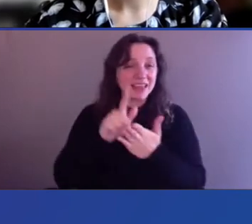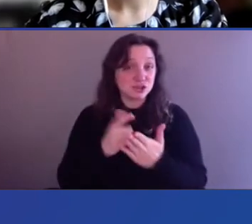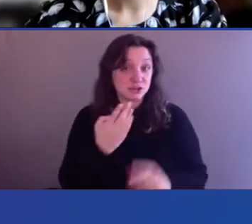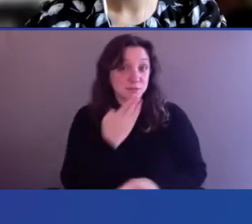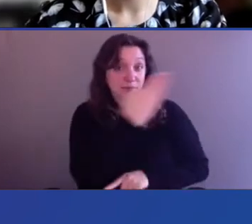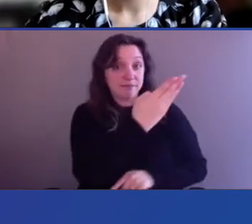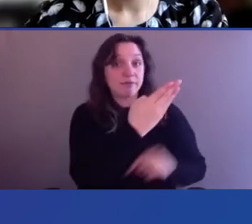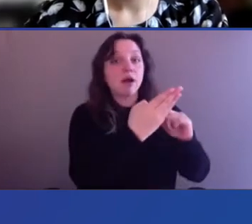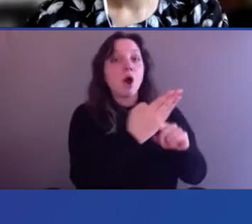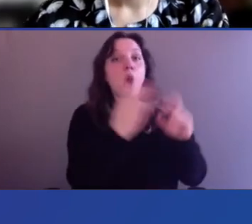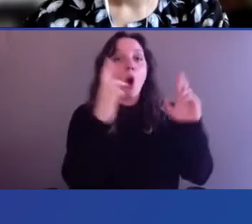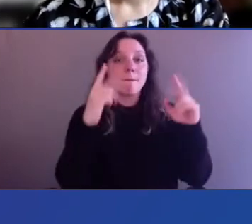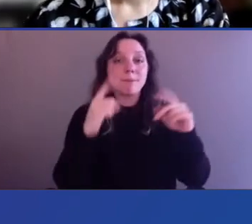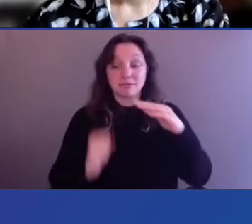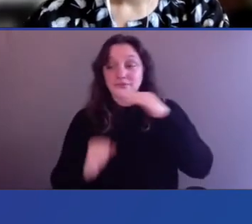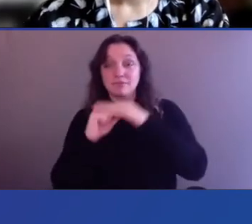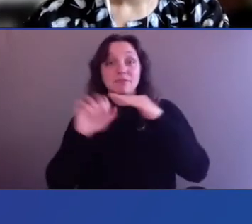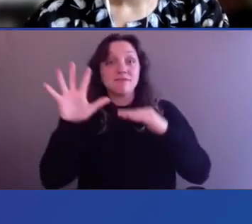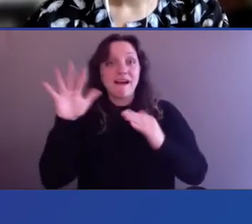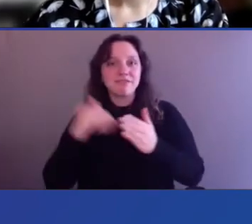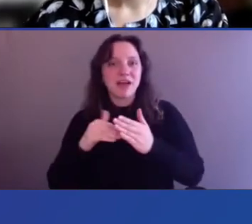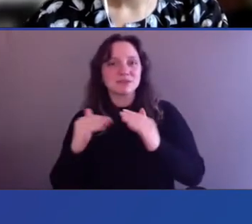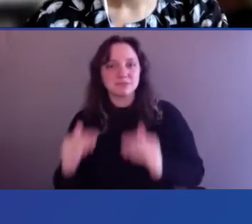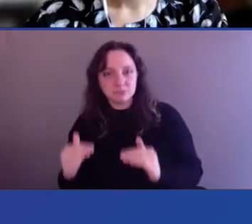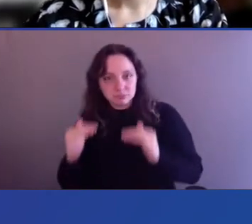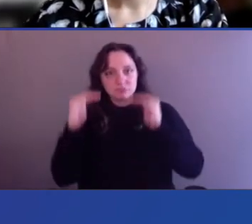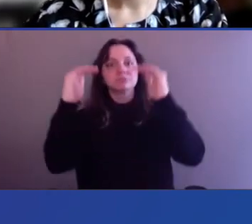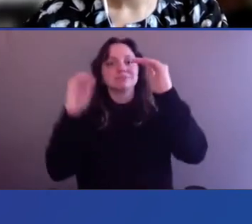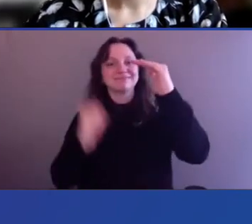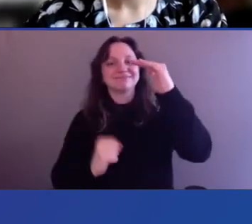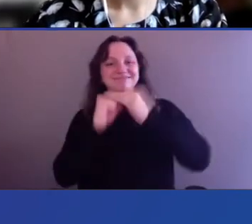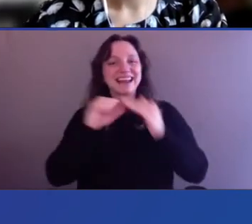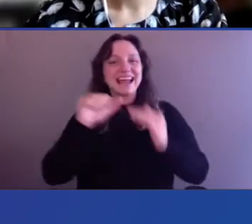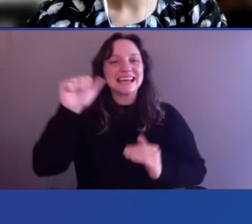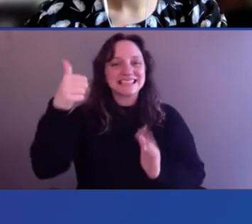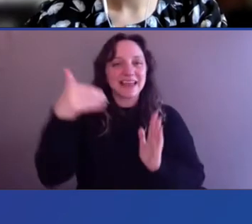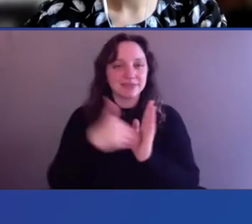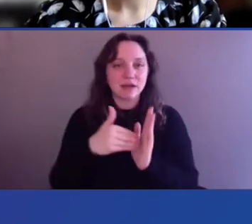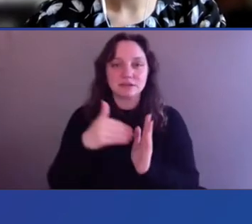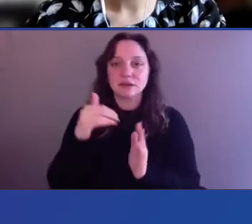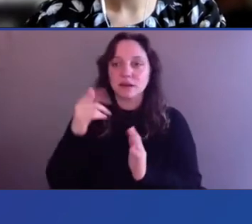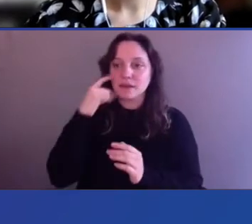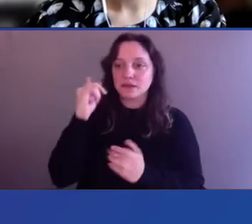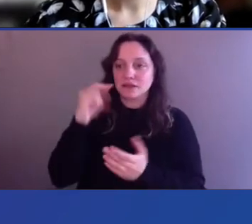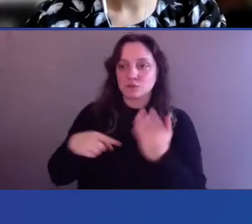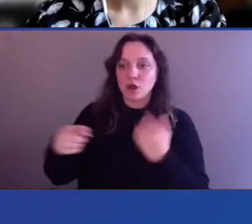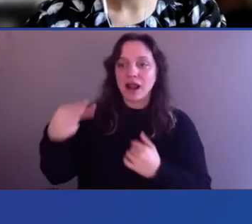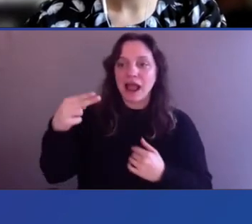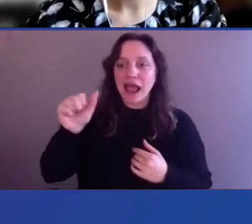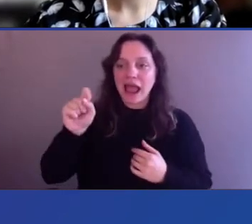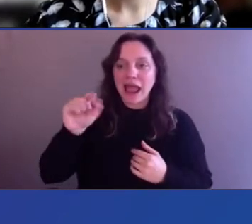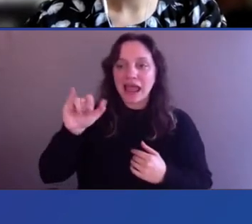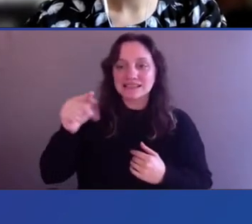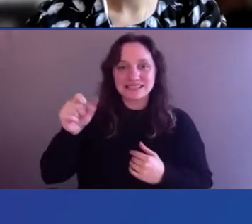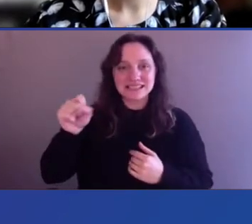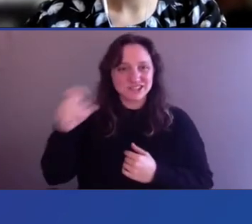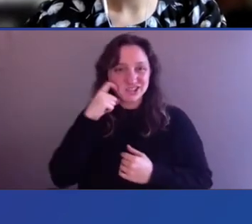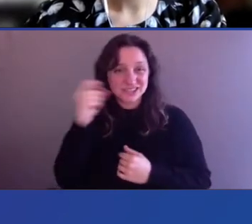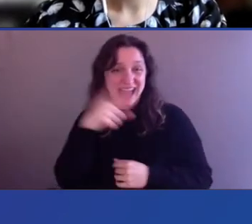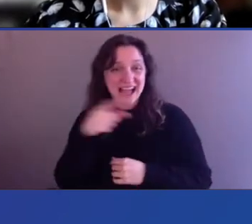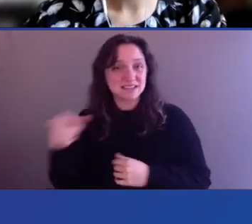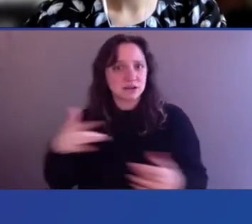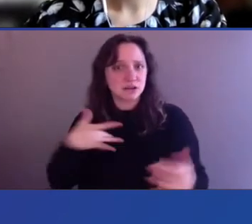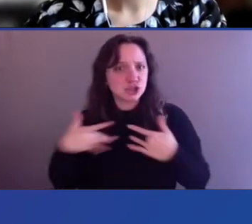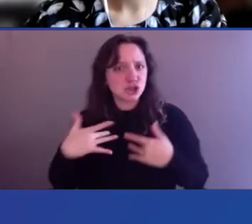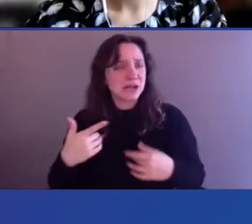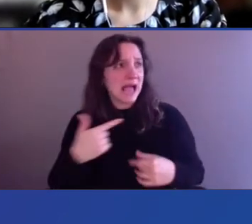it does, that threshold, is it does exactly what's happening to you, Hastings, which is that you get scared of it. You're like, oh no, I can't.